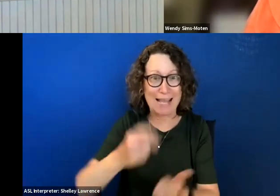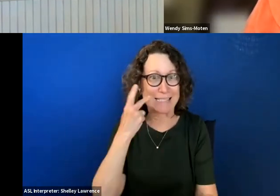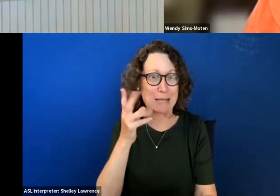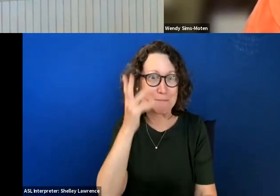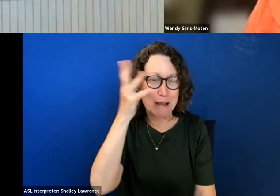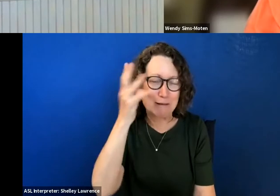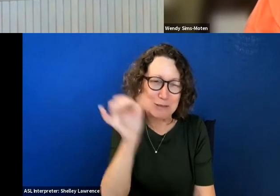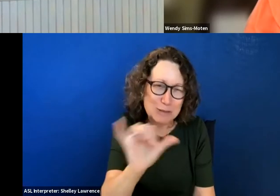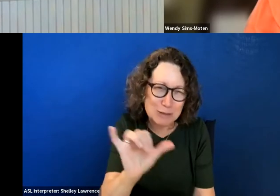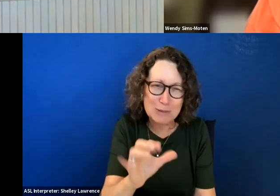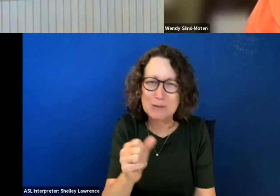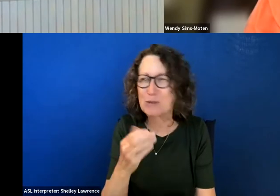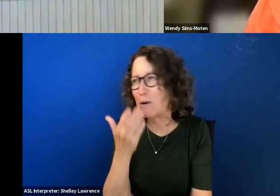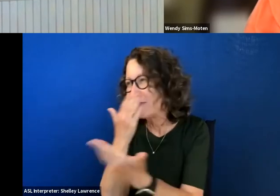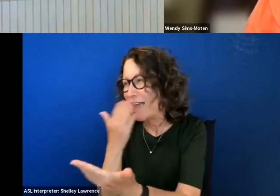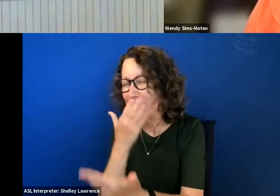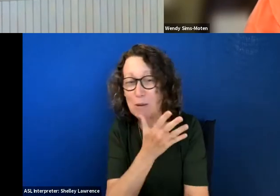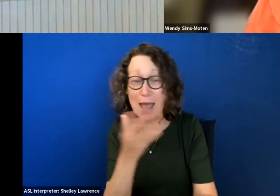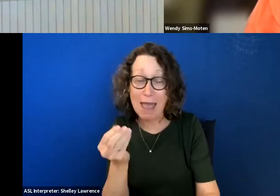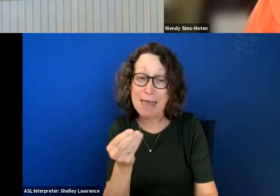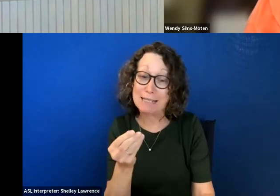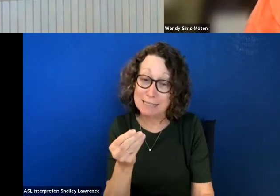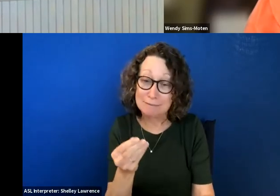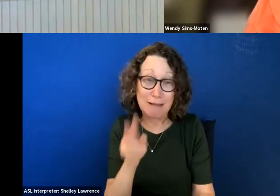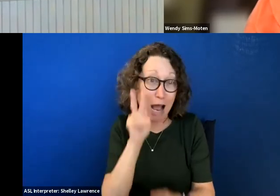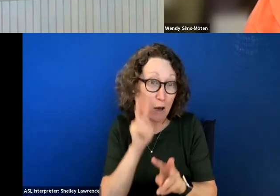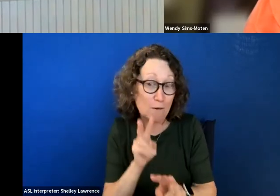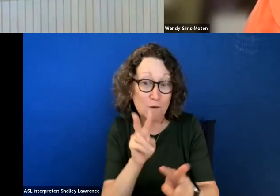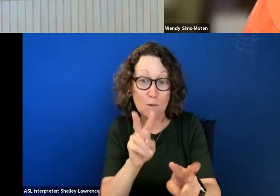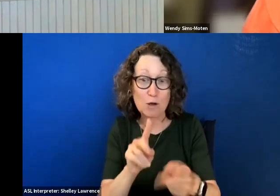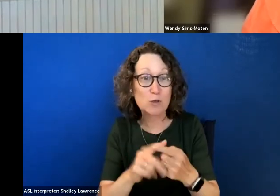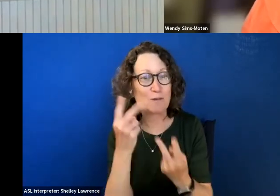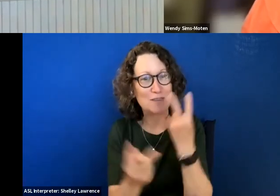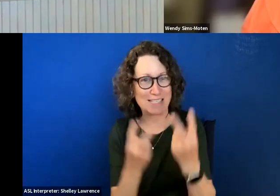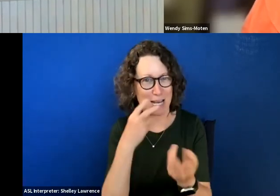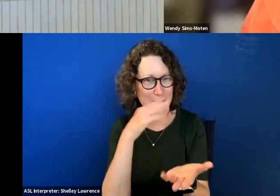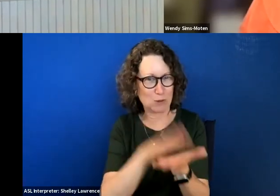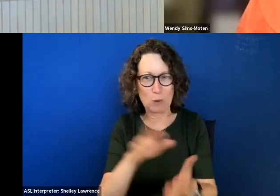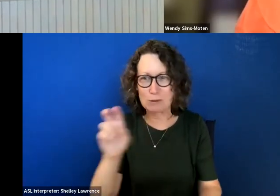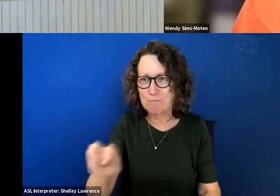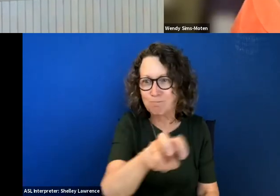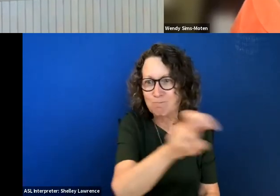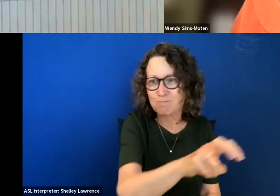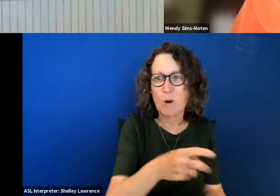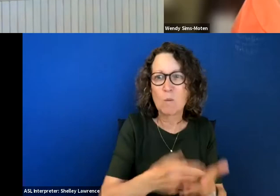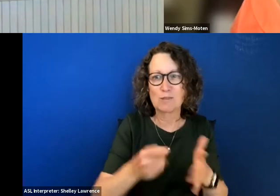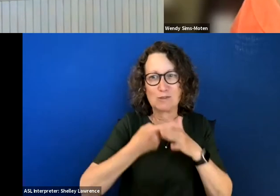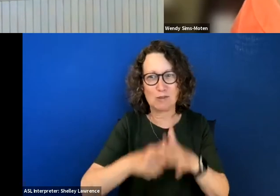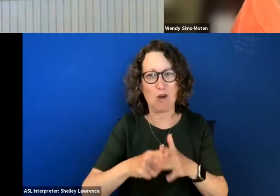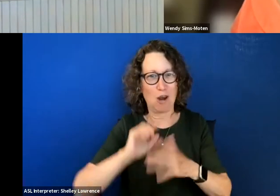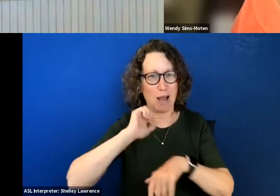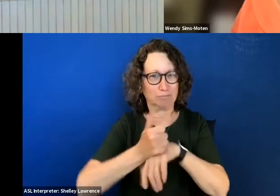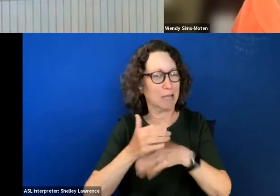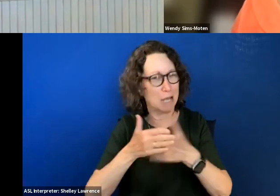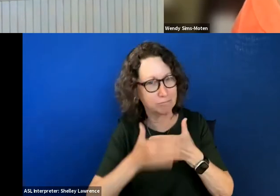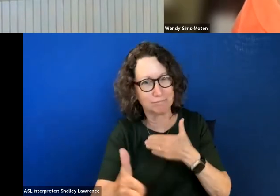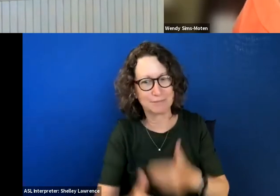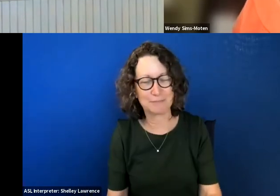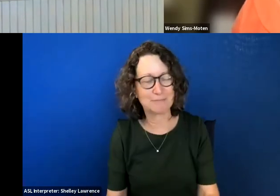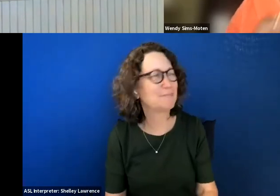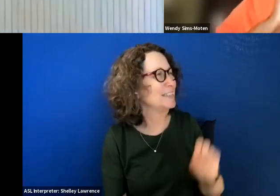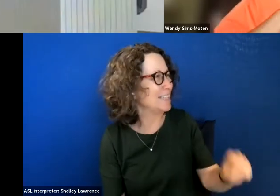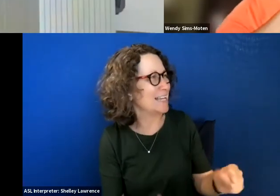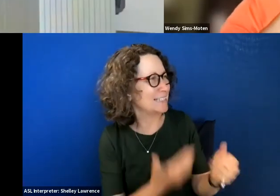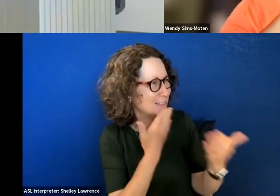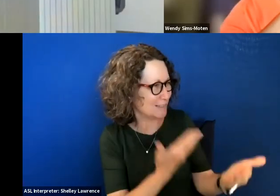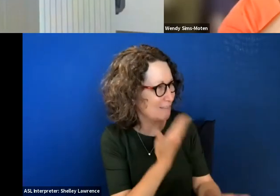as well. So thank you, and I look forward to visiting the schools once they are in session. Absolutely, thank